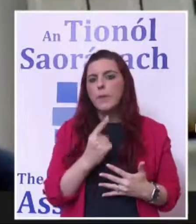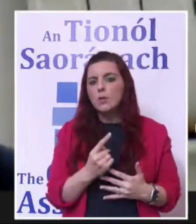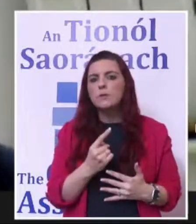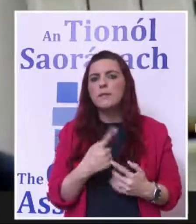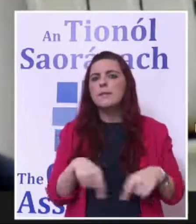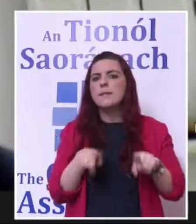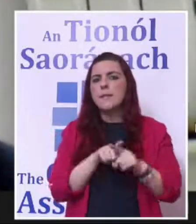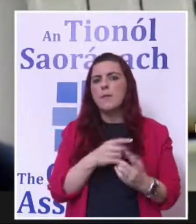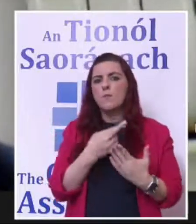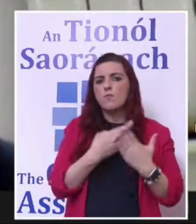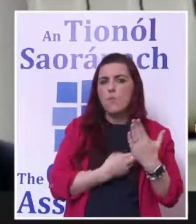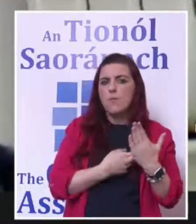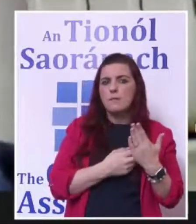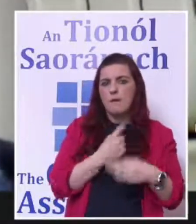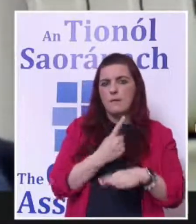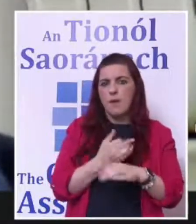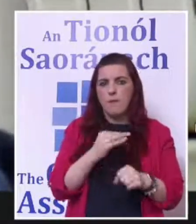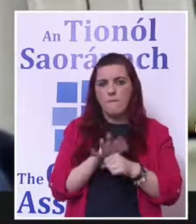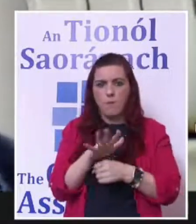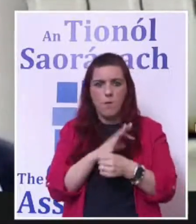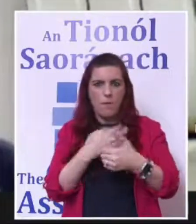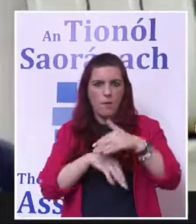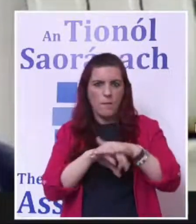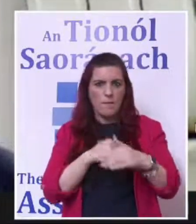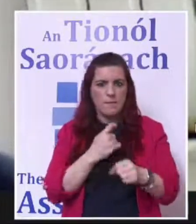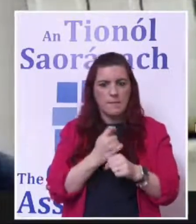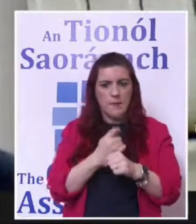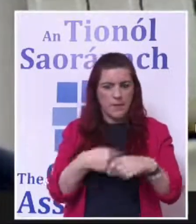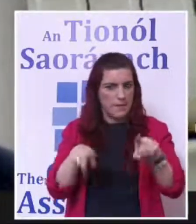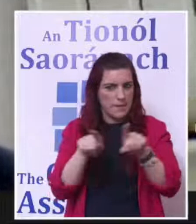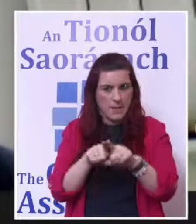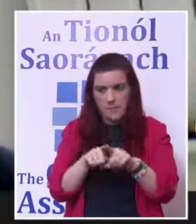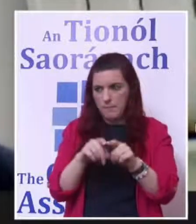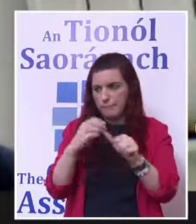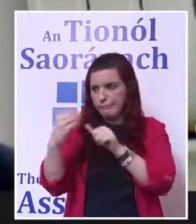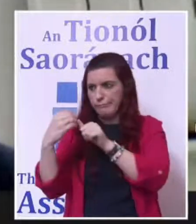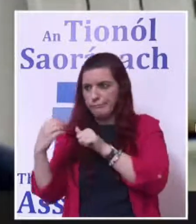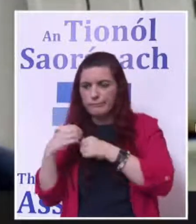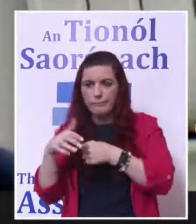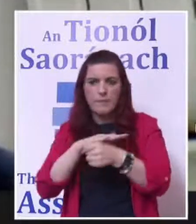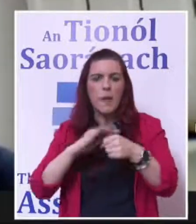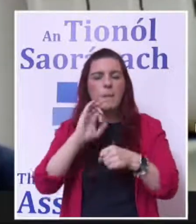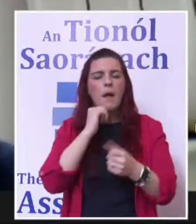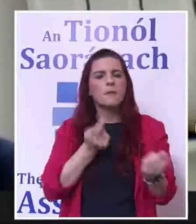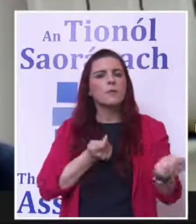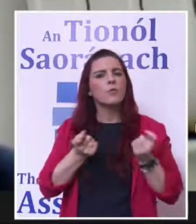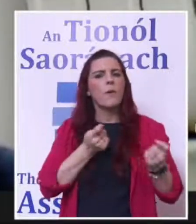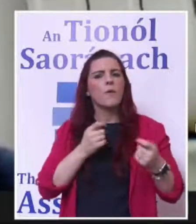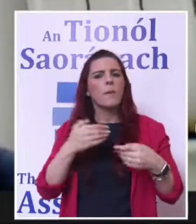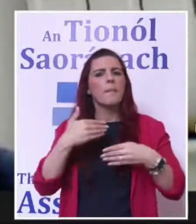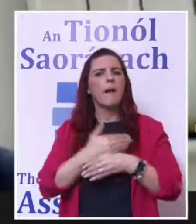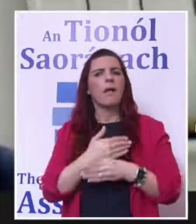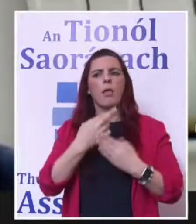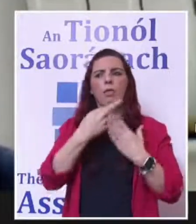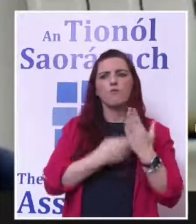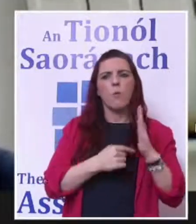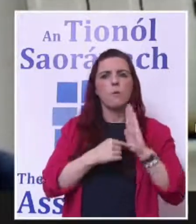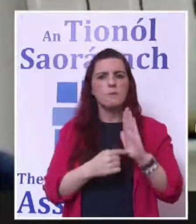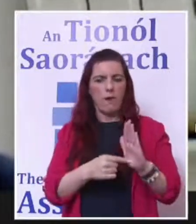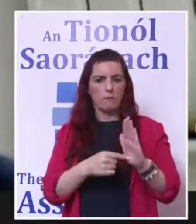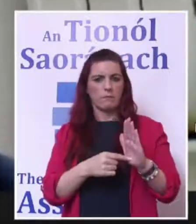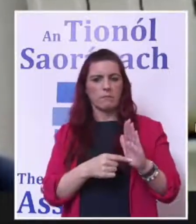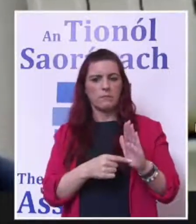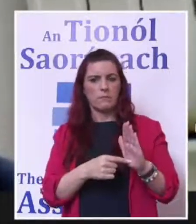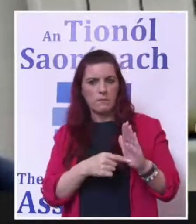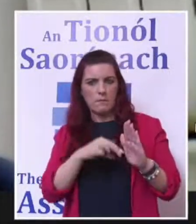same rules effectively apply to local government in Ireland as apply to local government in Nordic states, because they're governed by the rules of economic and